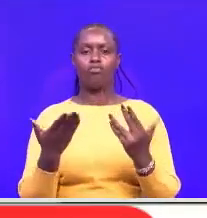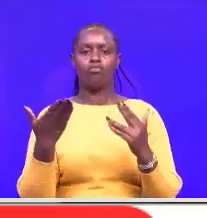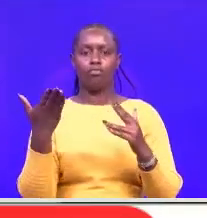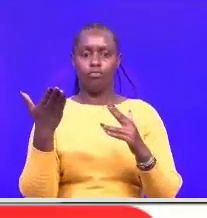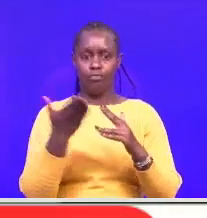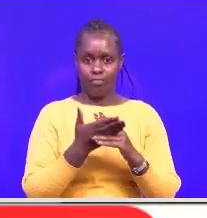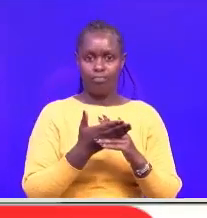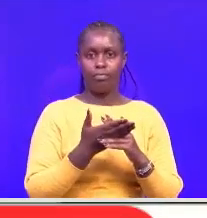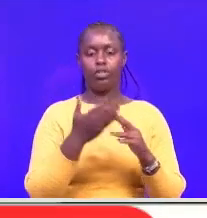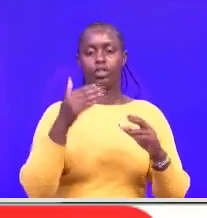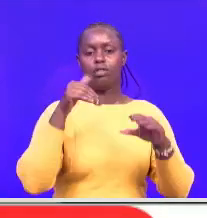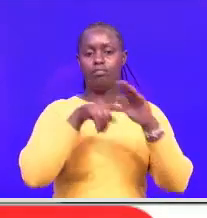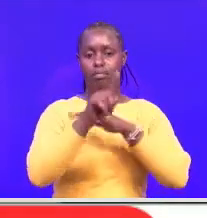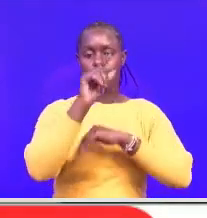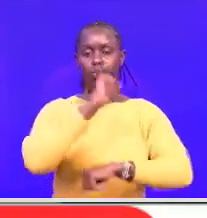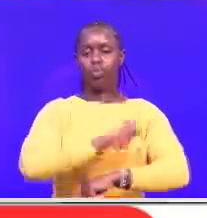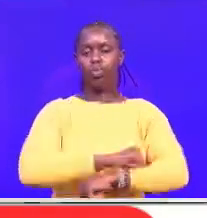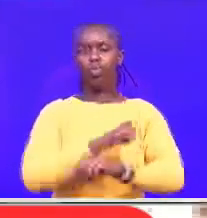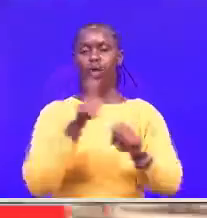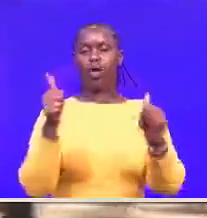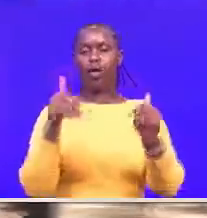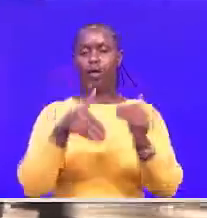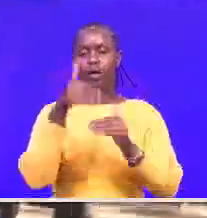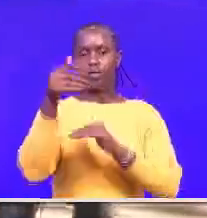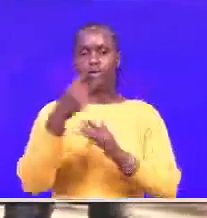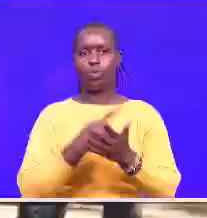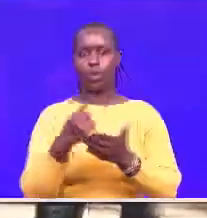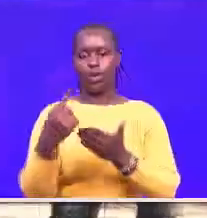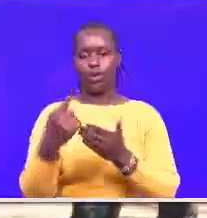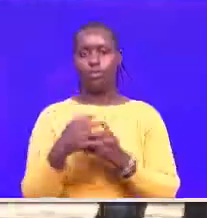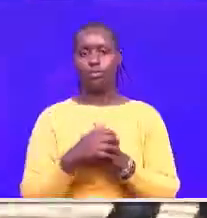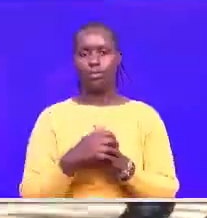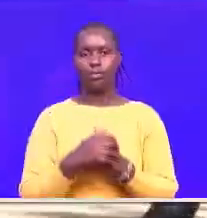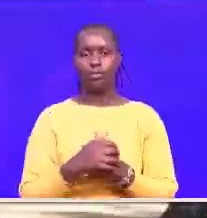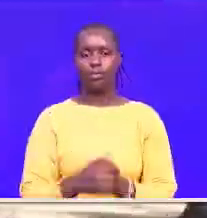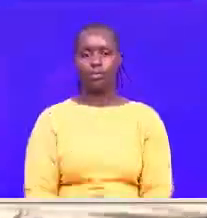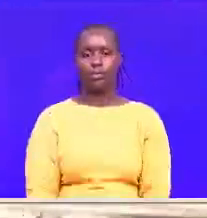schools next week as we open. Anastasia Mukabi, Runinga ya TV4.